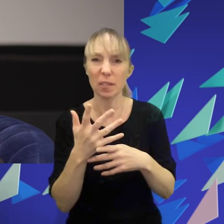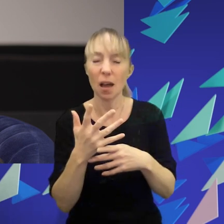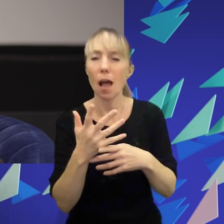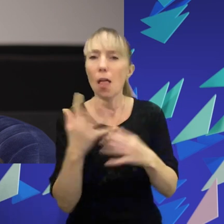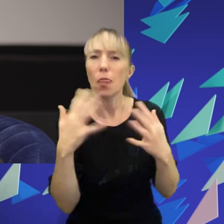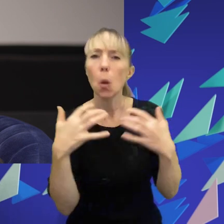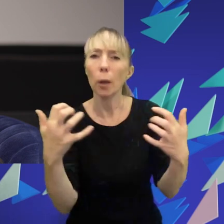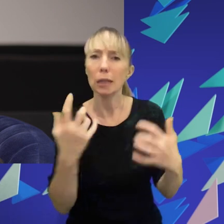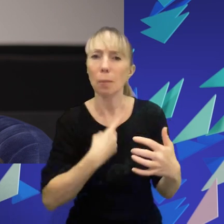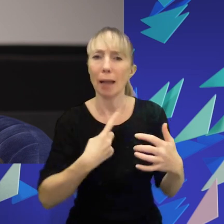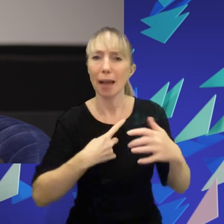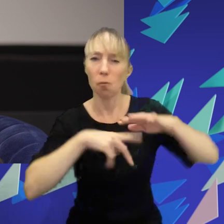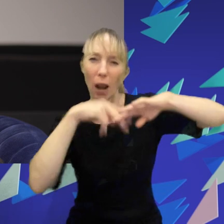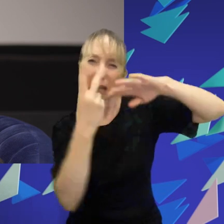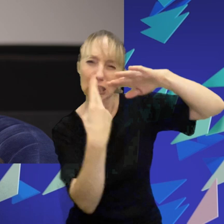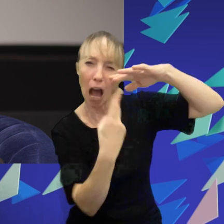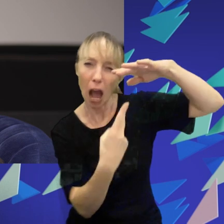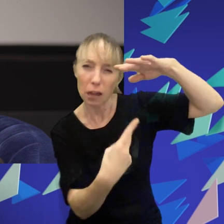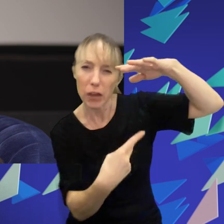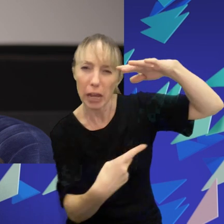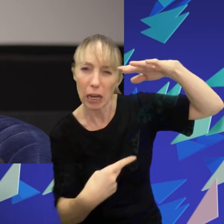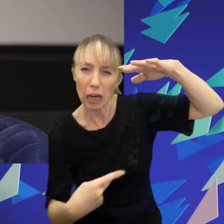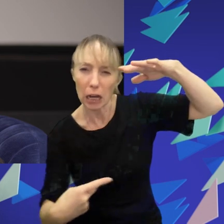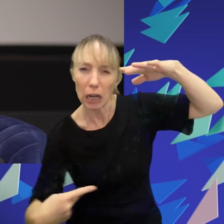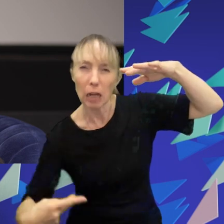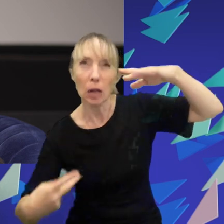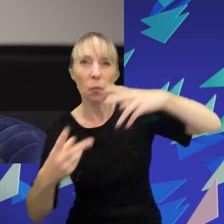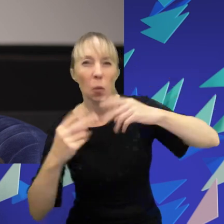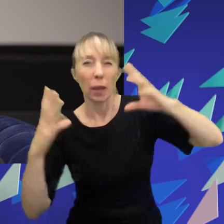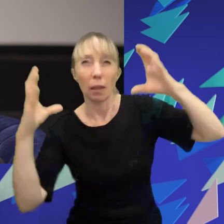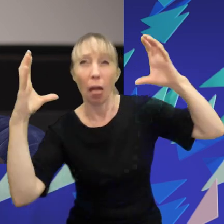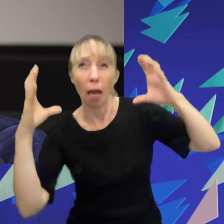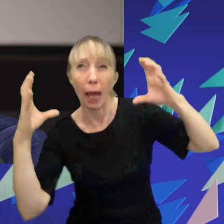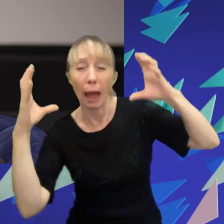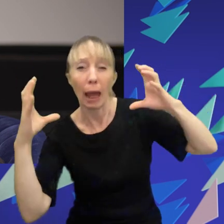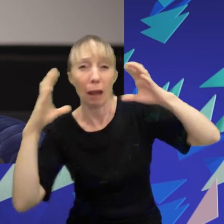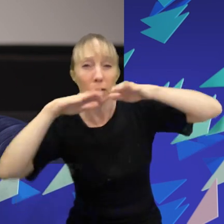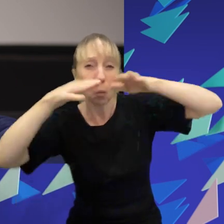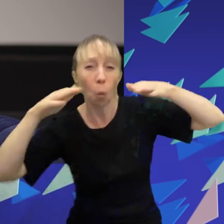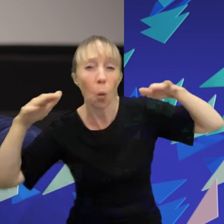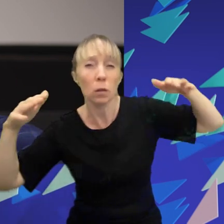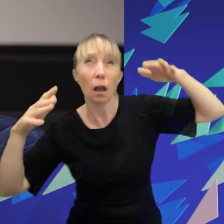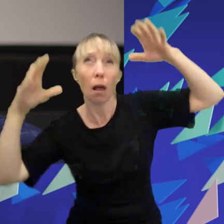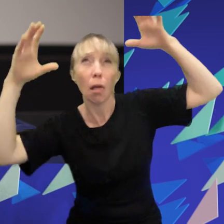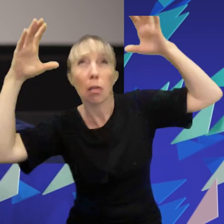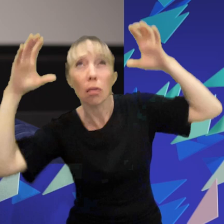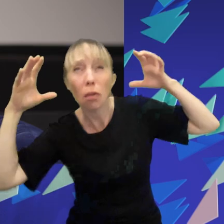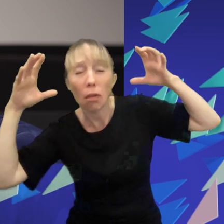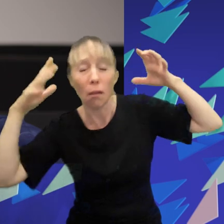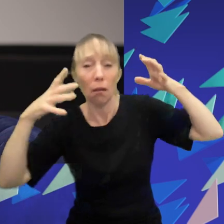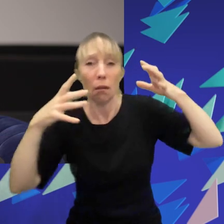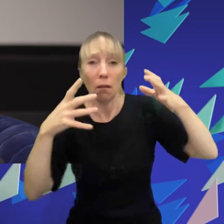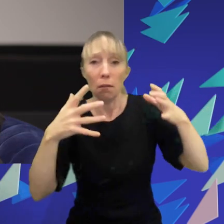water, diving with the weight of tons of water on top of you, with some kind